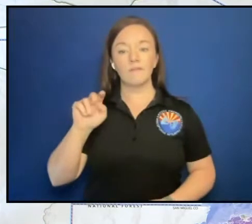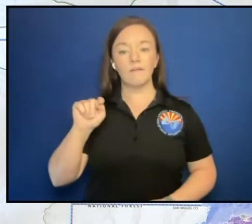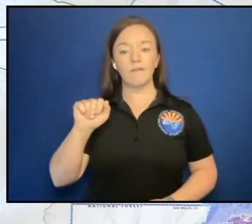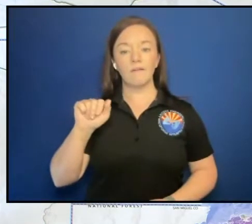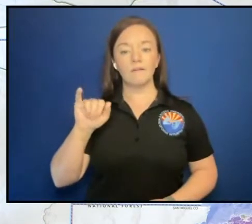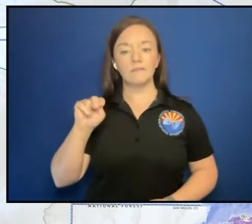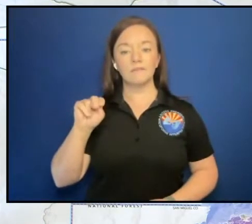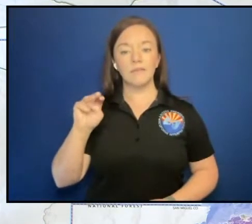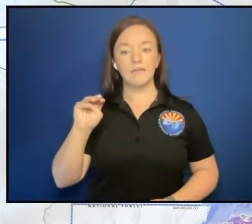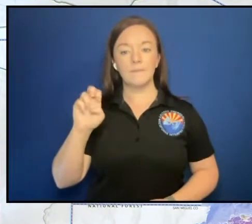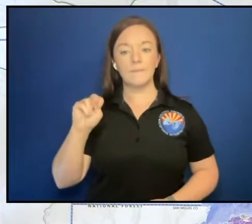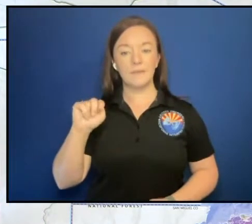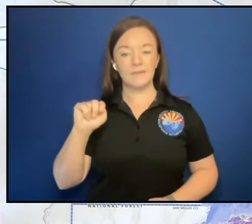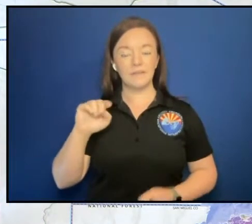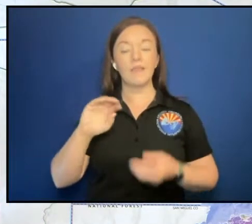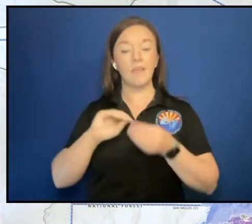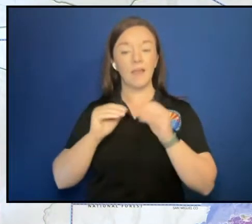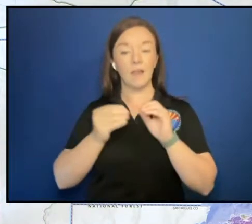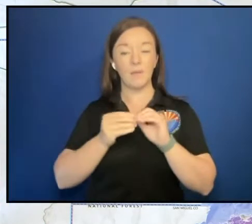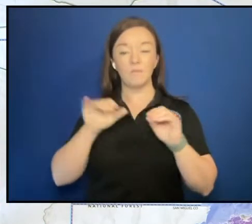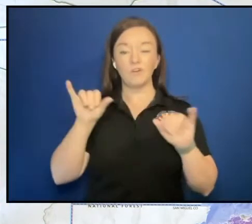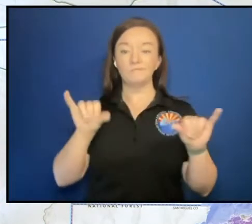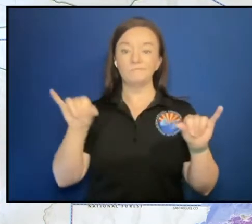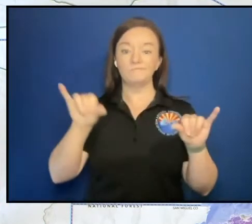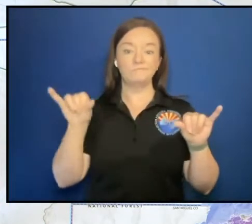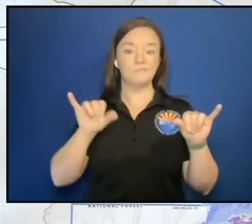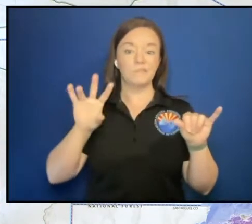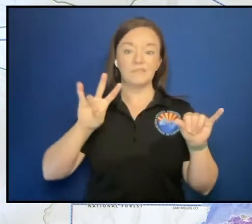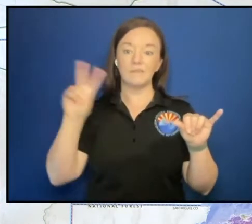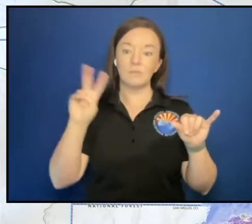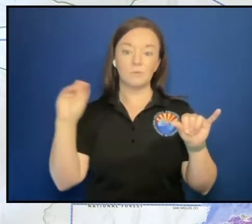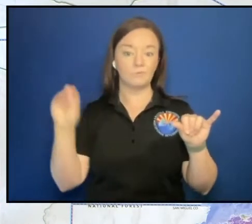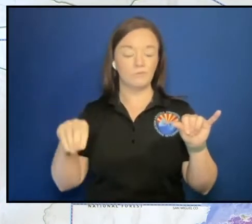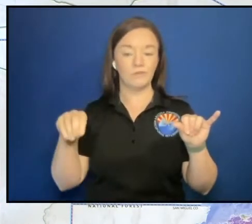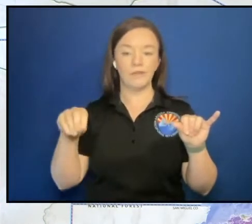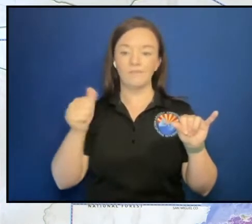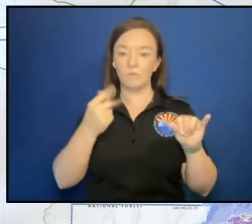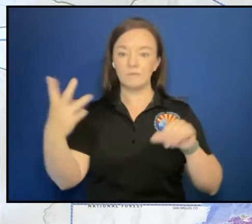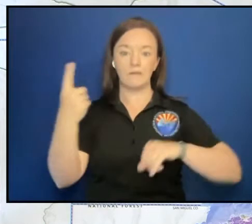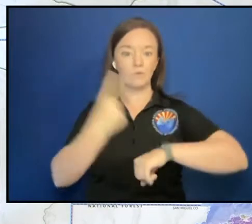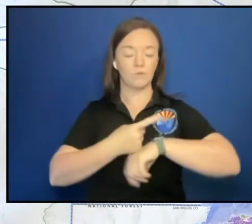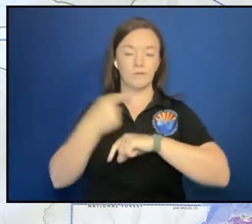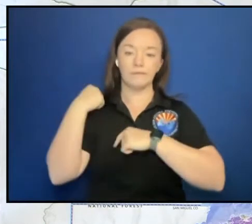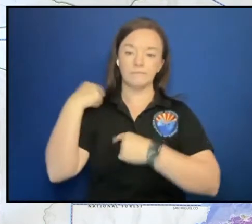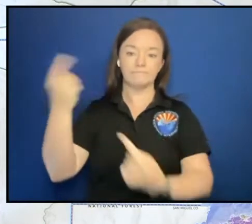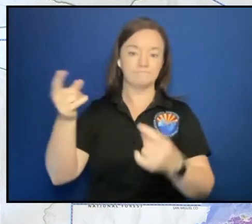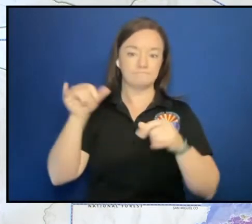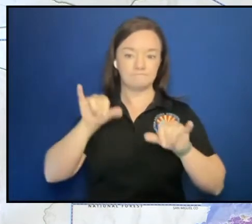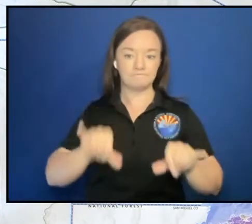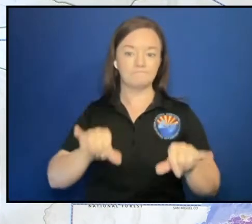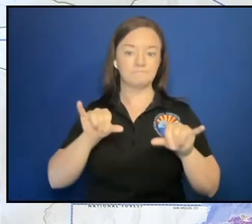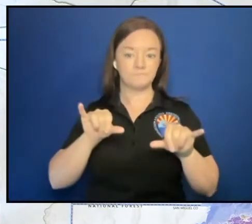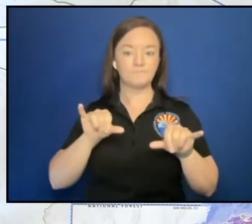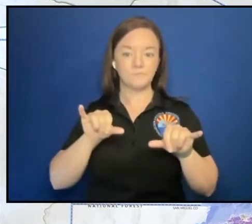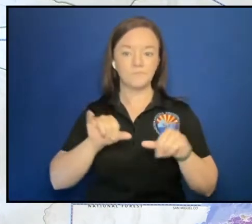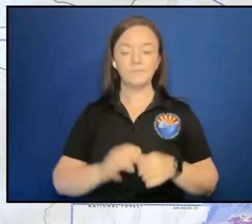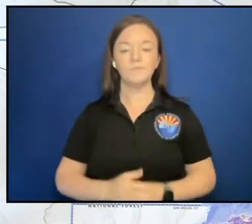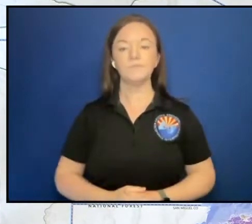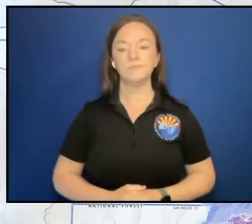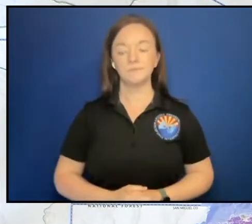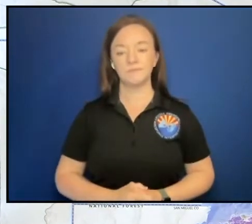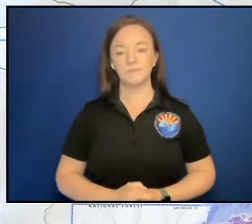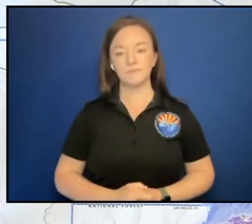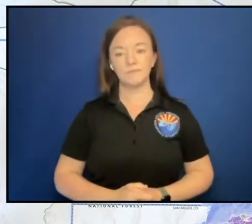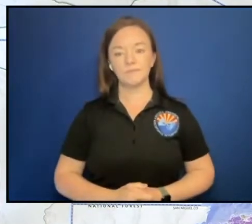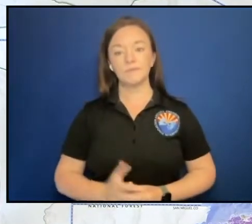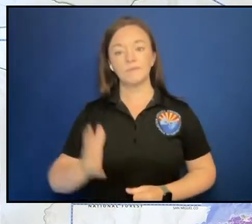been static at 72 for a number of days consecutively. And I talked before